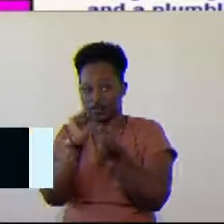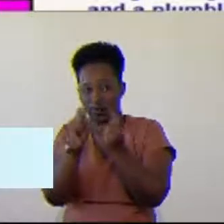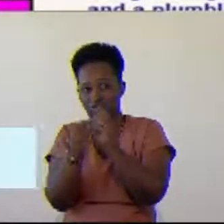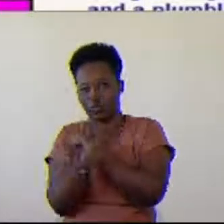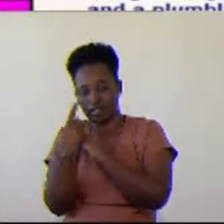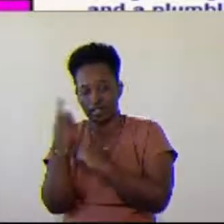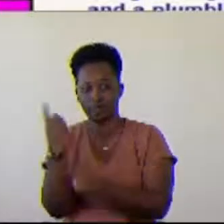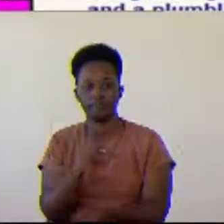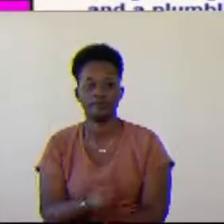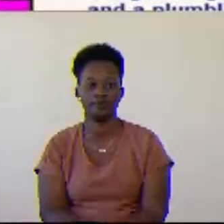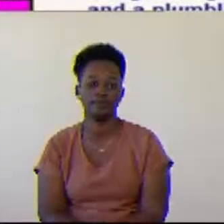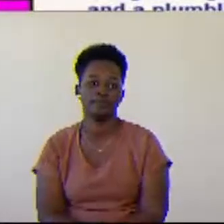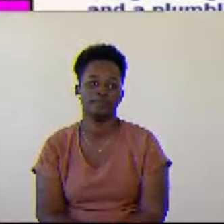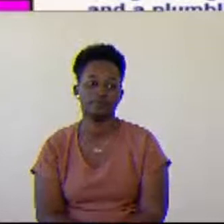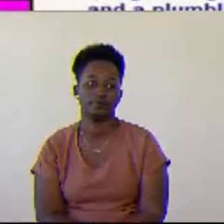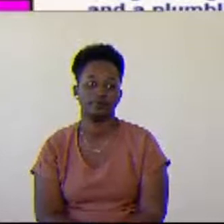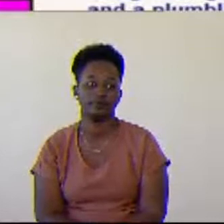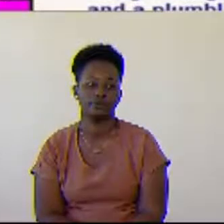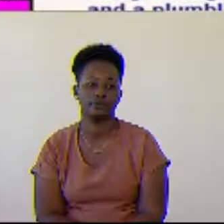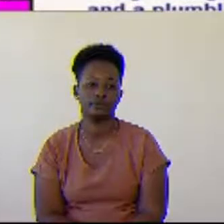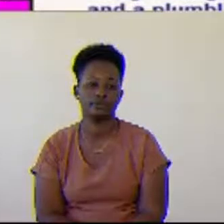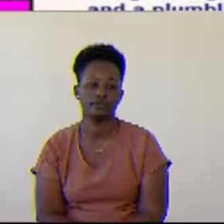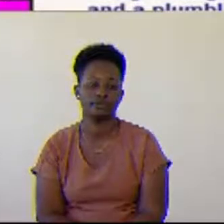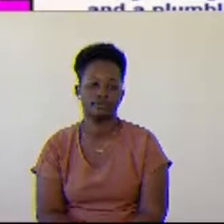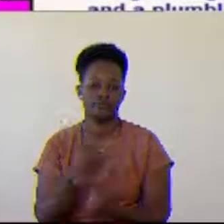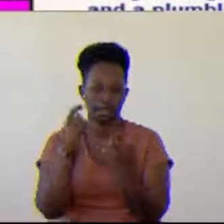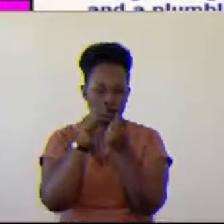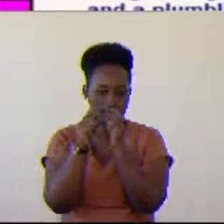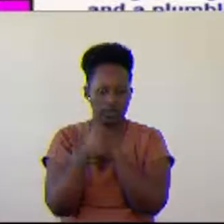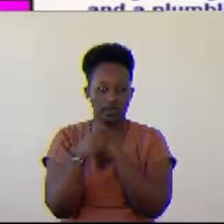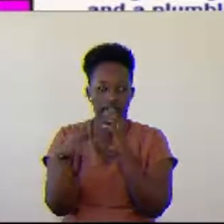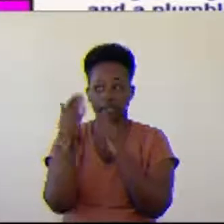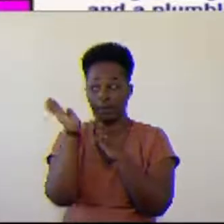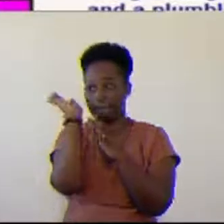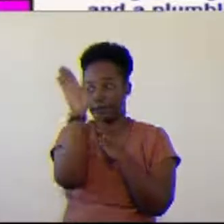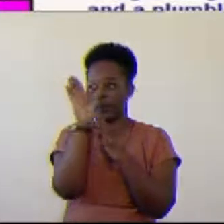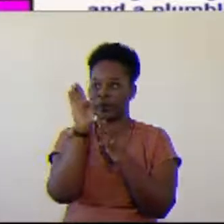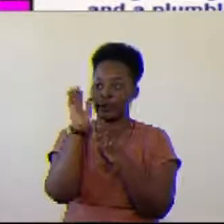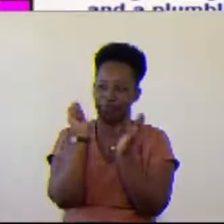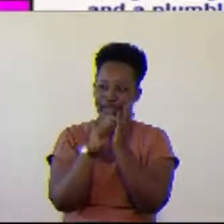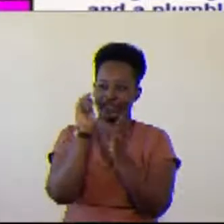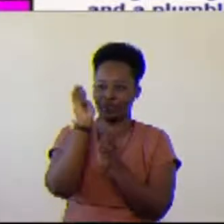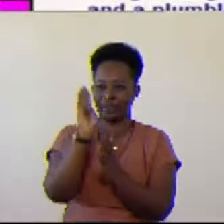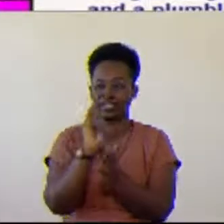let me remove it from here and suspend it at B and C.